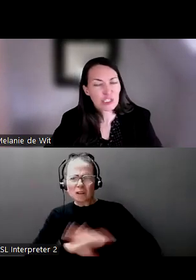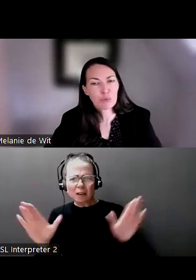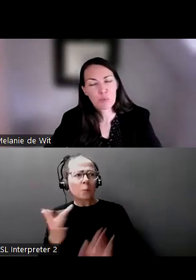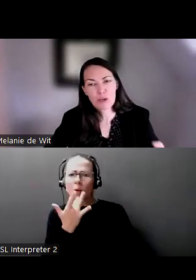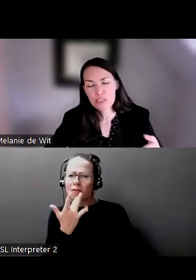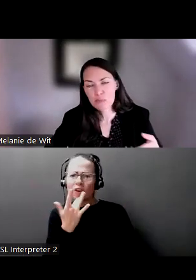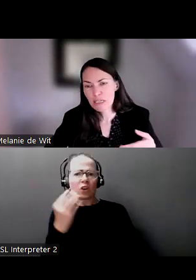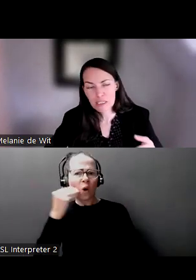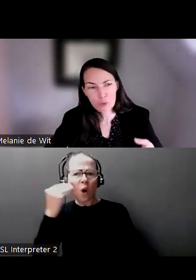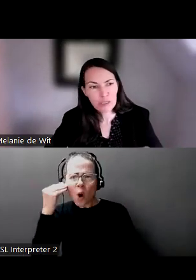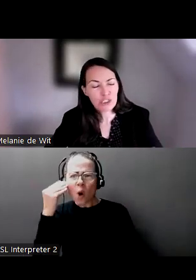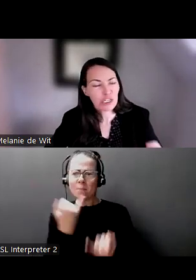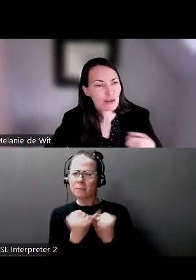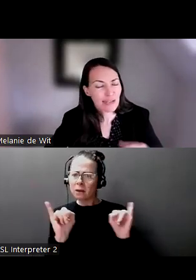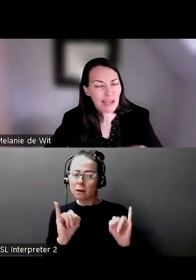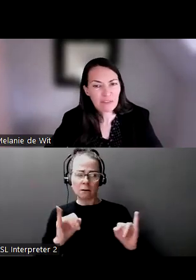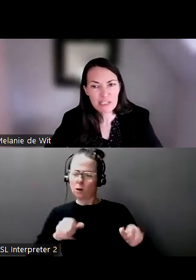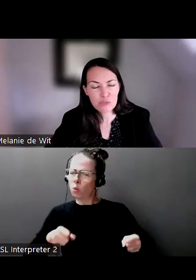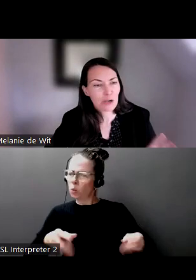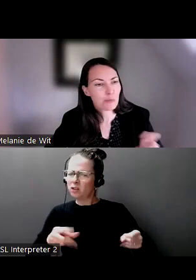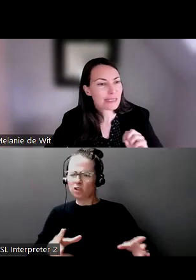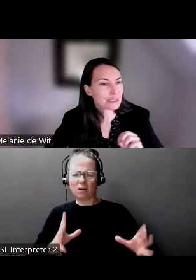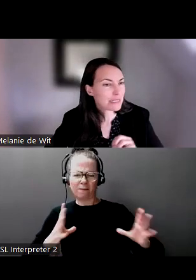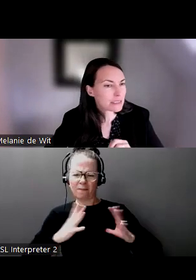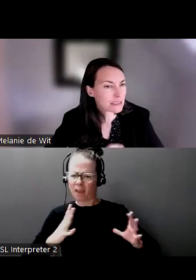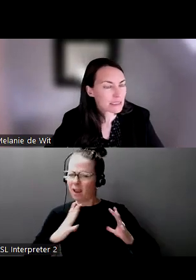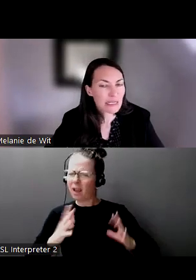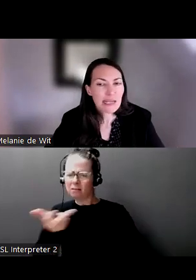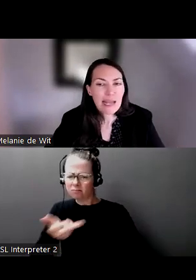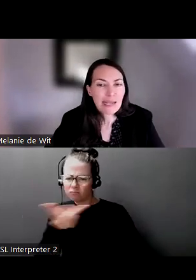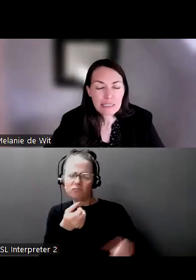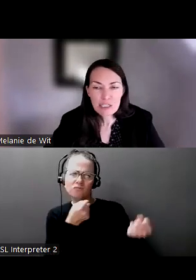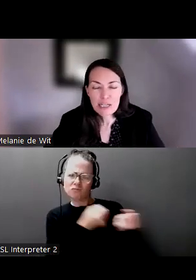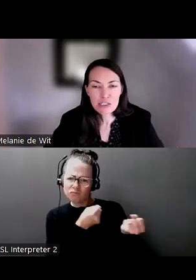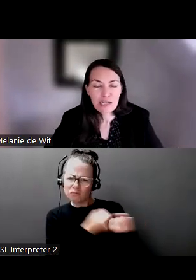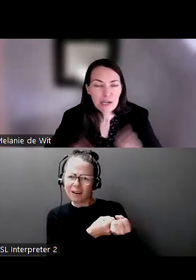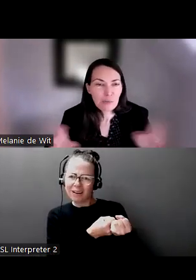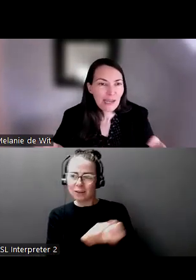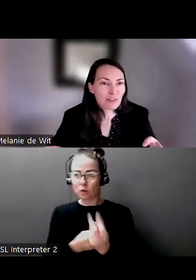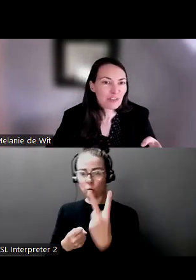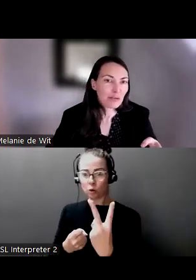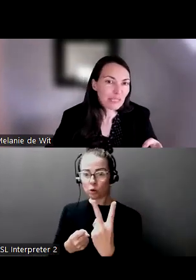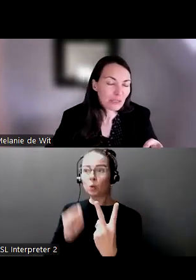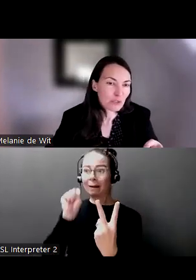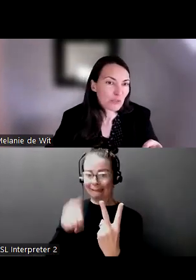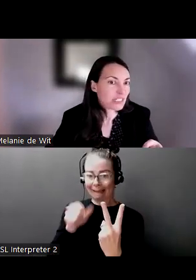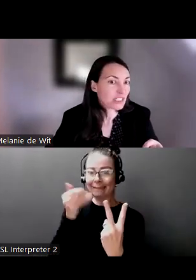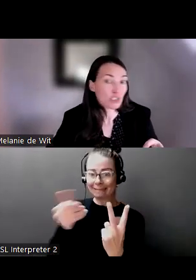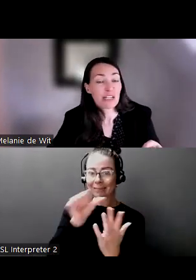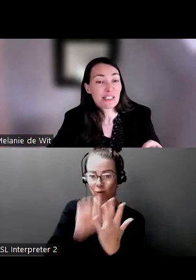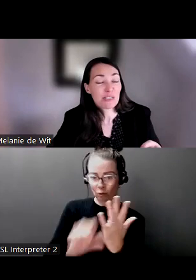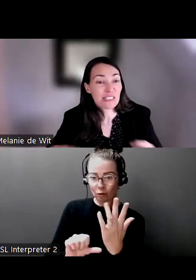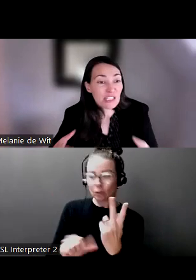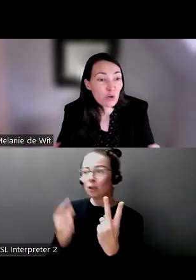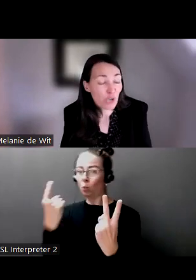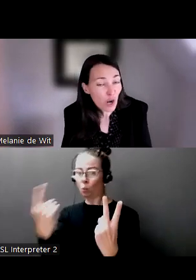and she would want to be in a wheelchair and having us around making meals. And so now we have a family who's really